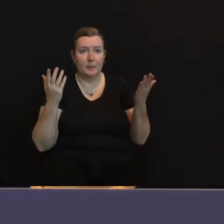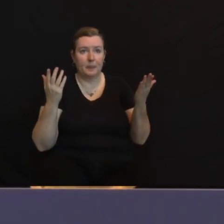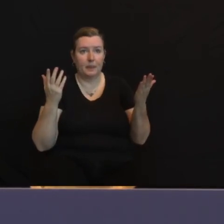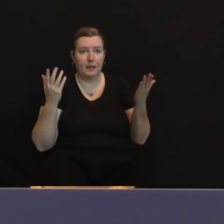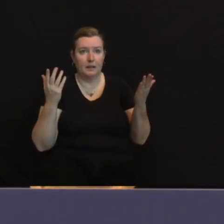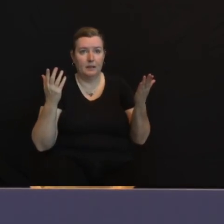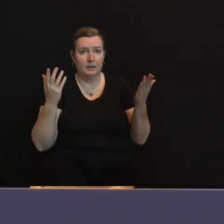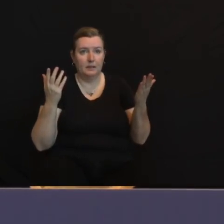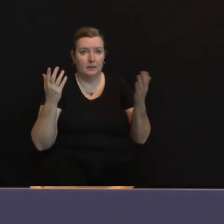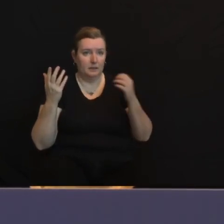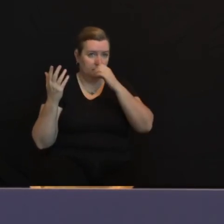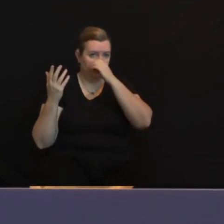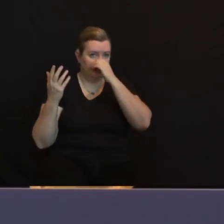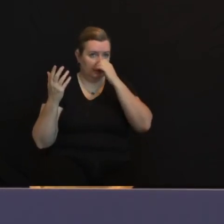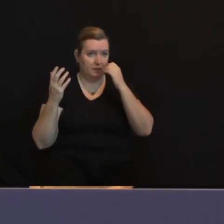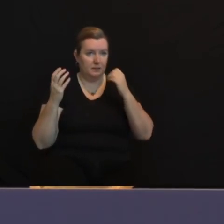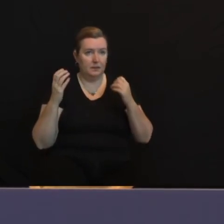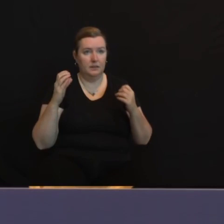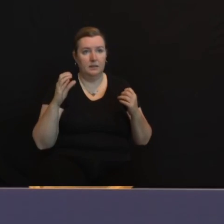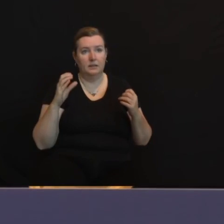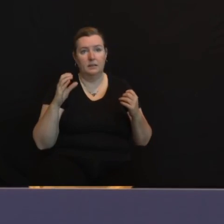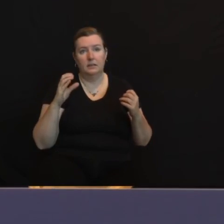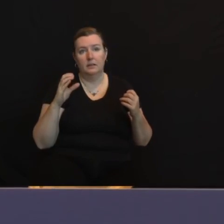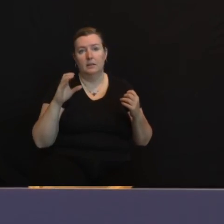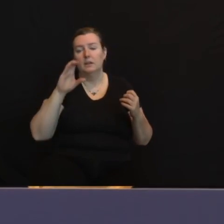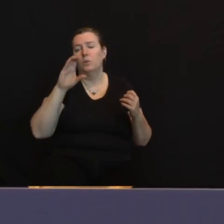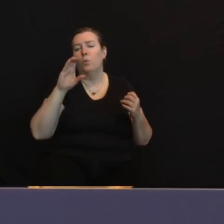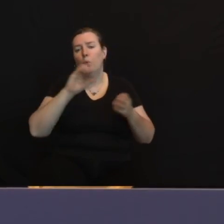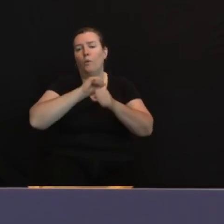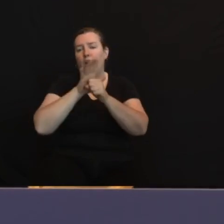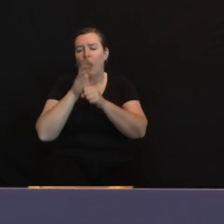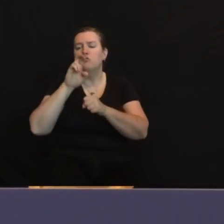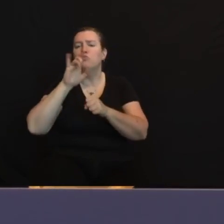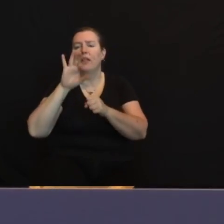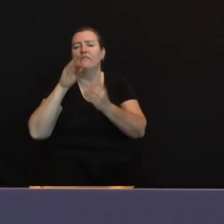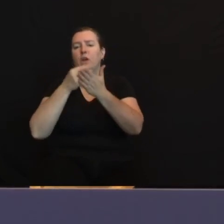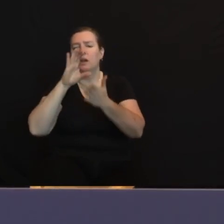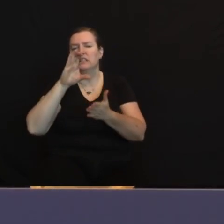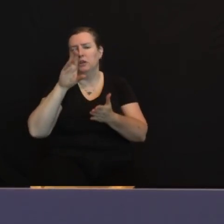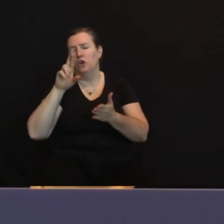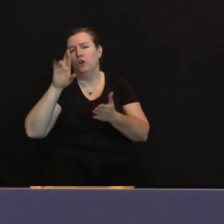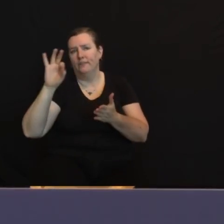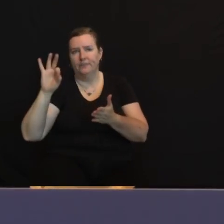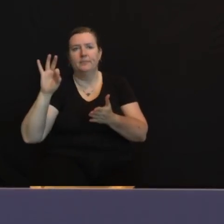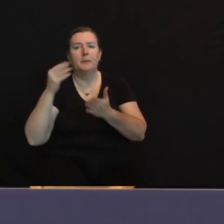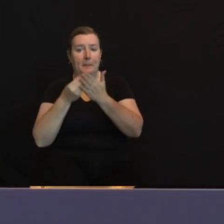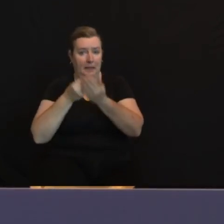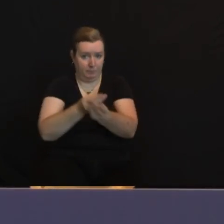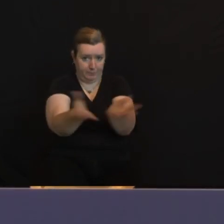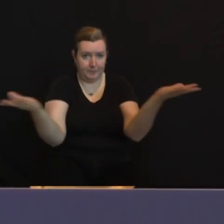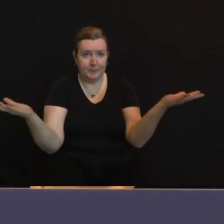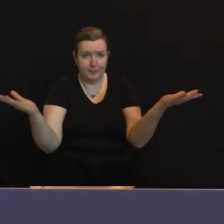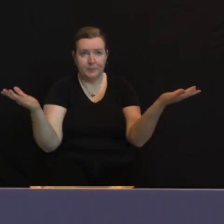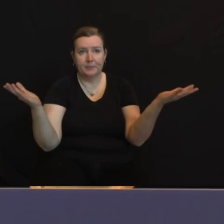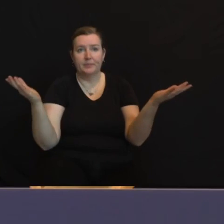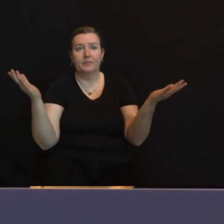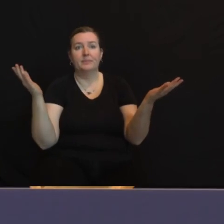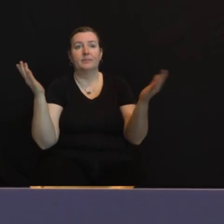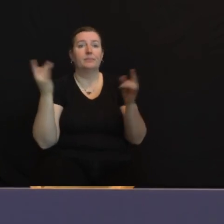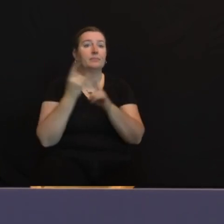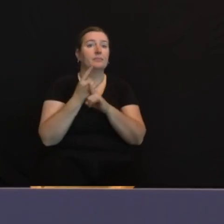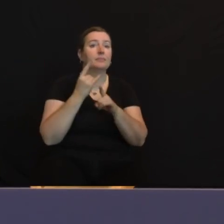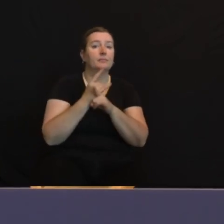funds distributed through the EDA, extending the liquor, the ABCs for another 6 months